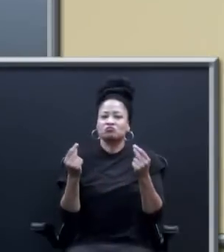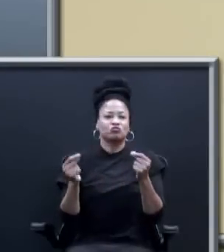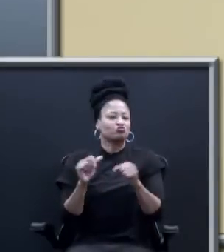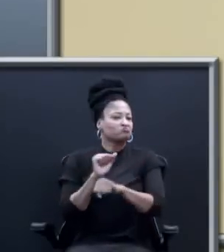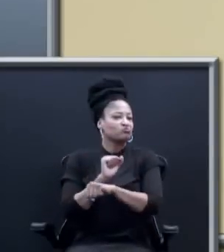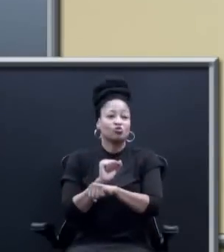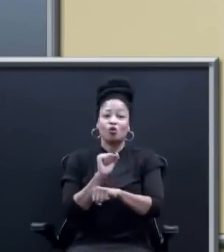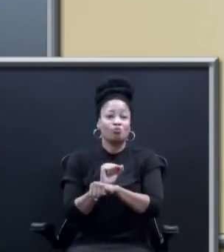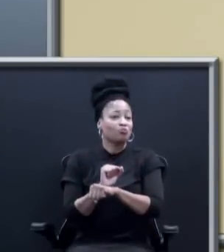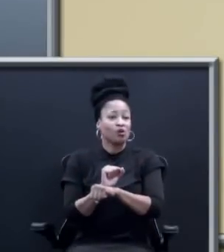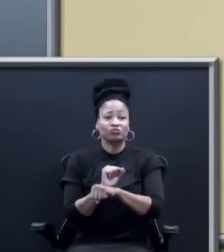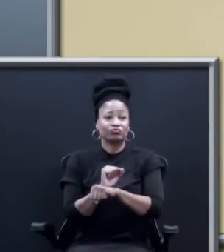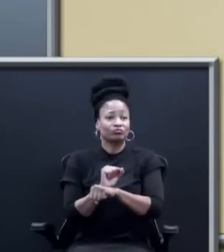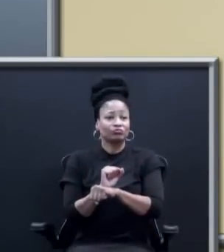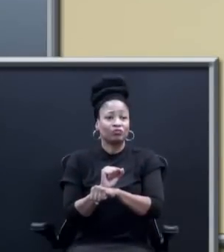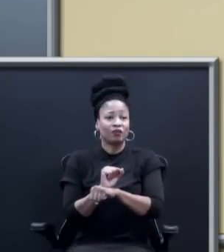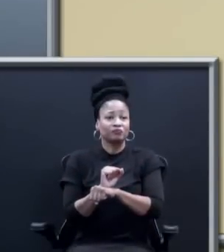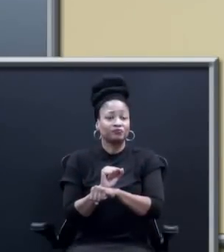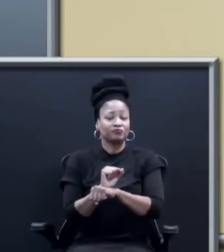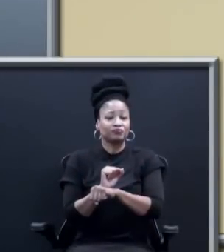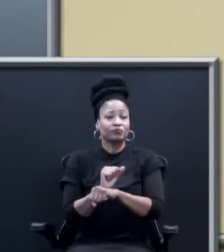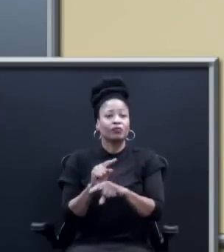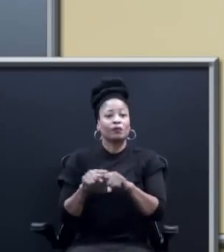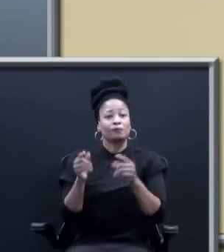servile work therein, but you shall